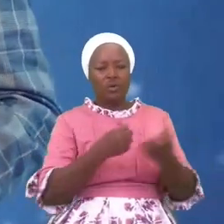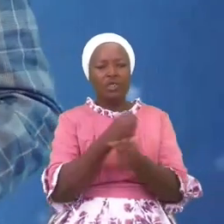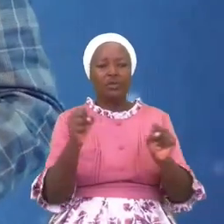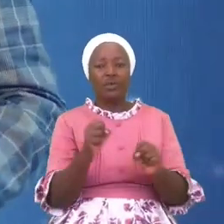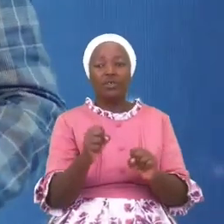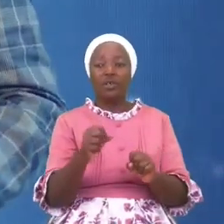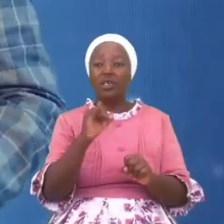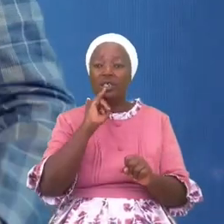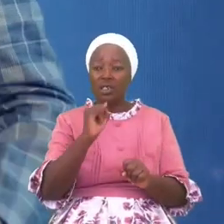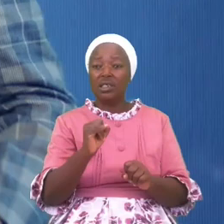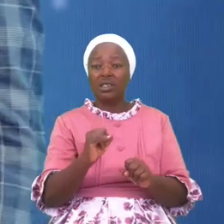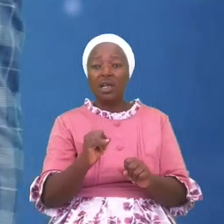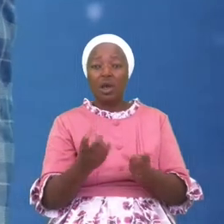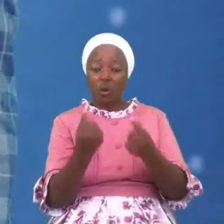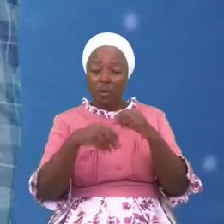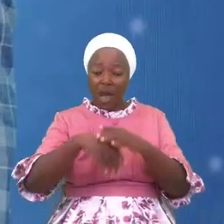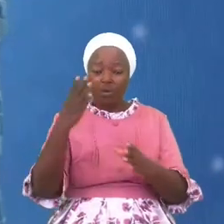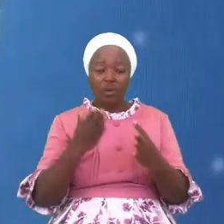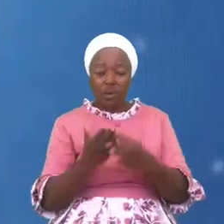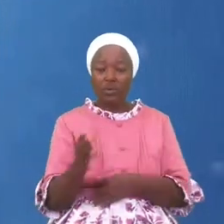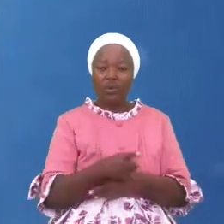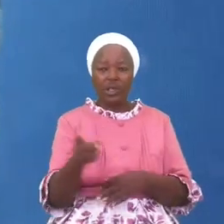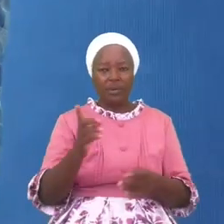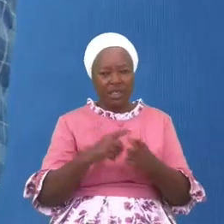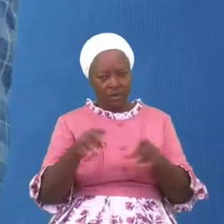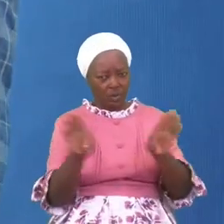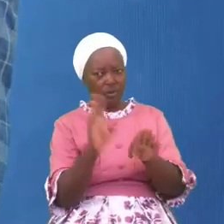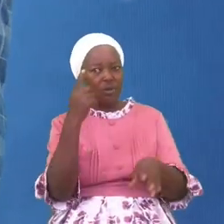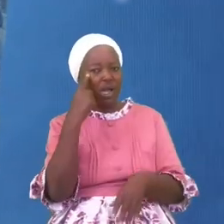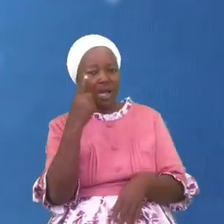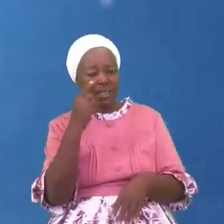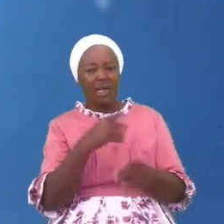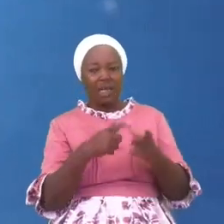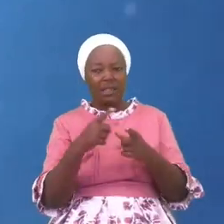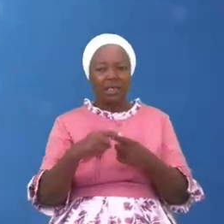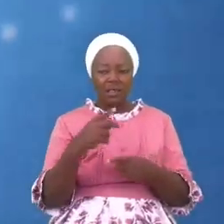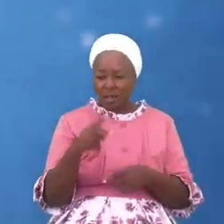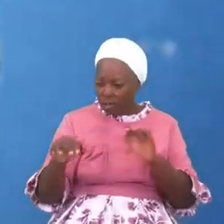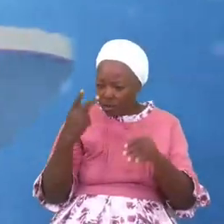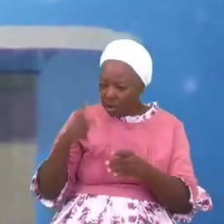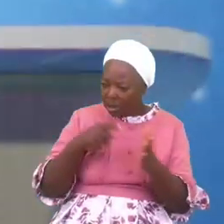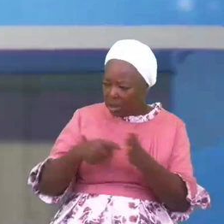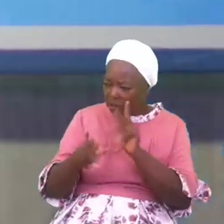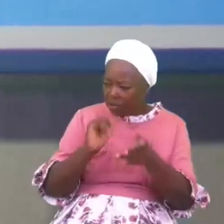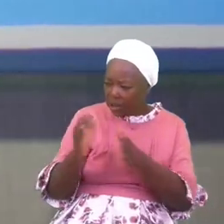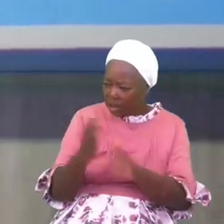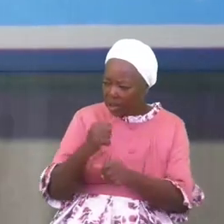you close your eyes and will say, do you see these people who are getting saved and their lives are transformed? You're like, I cannot see. You cannot see